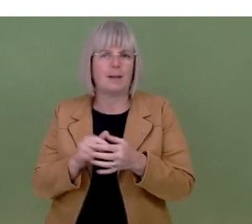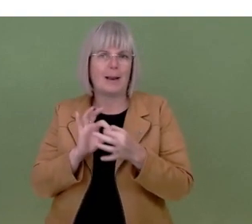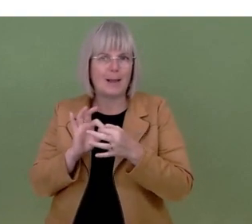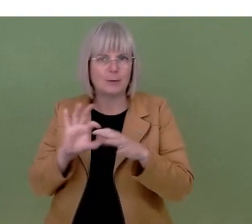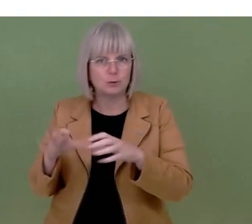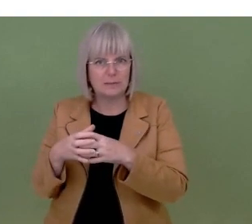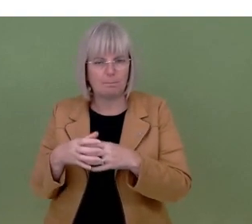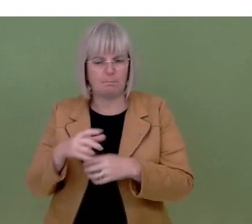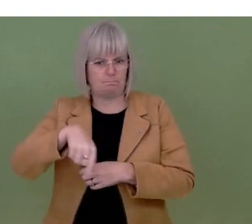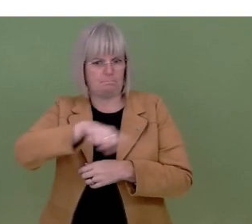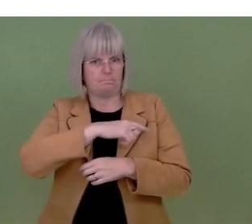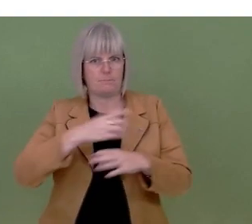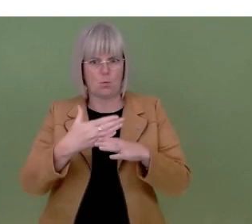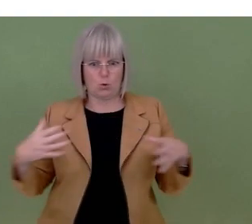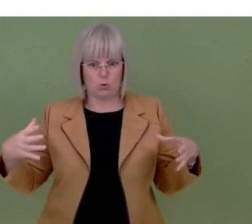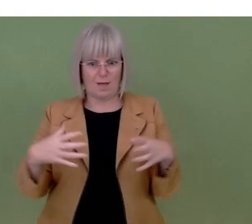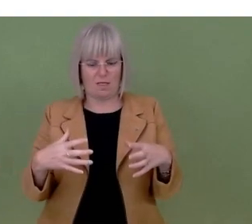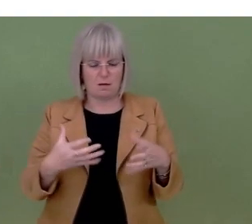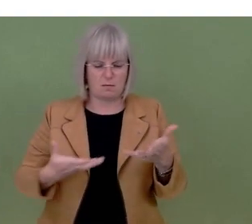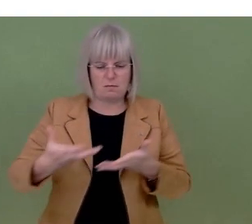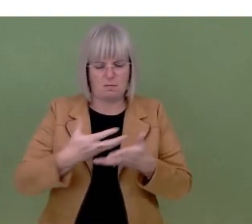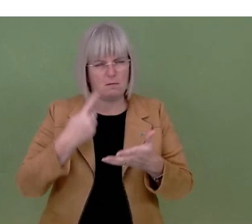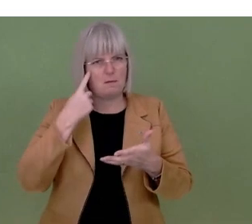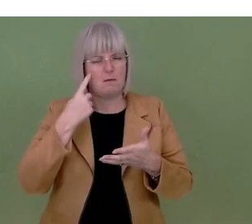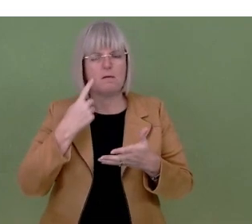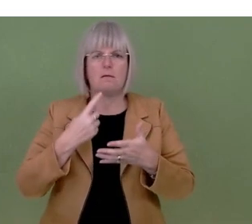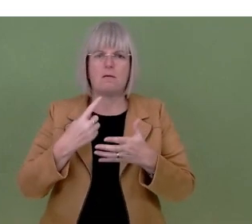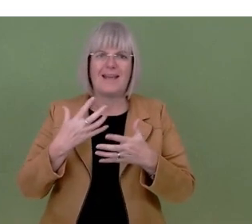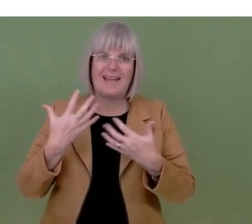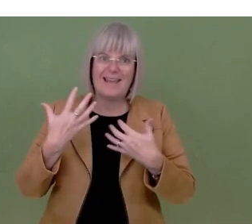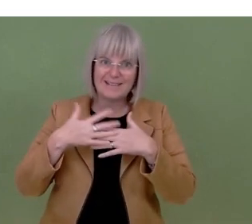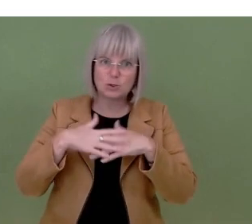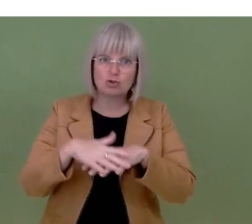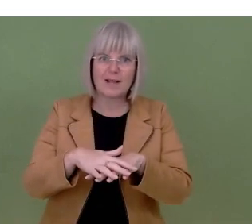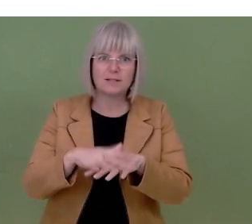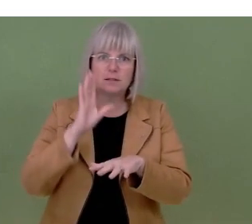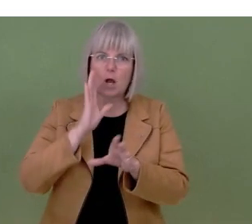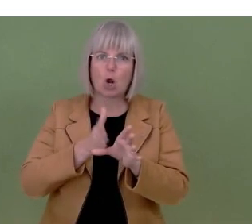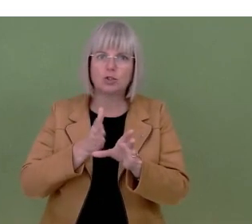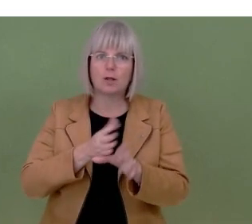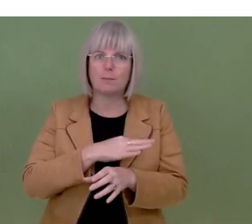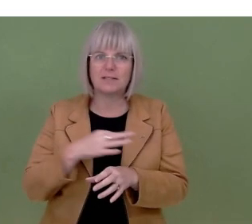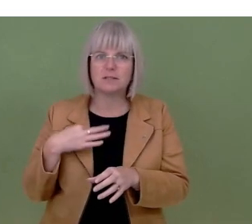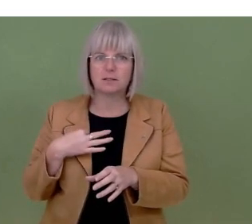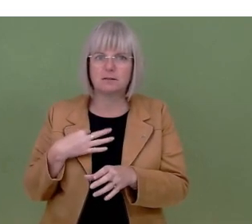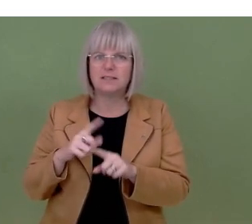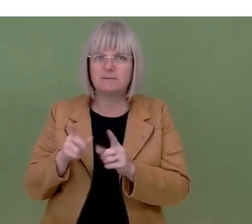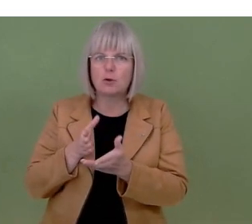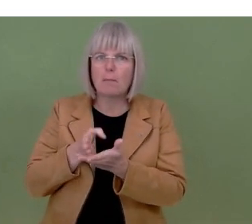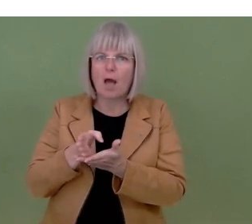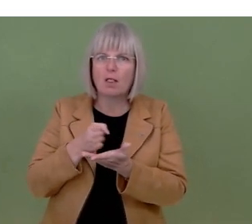to look at developing integrated psychological medicine pathways, where we were working